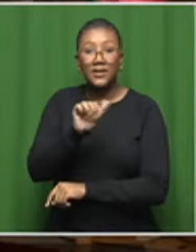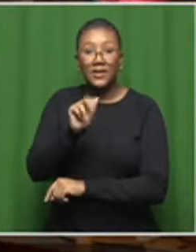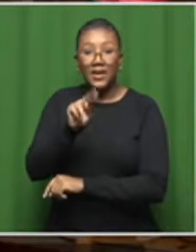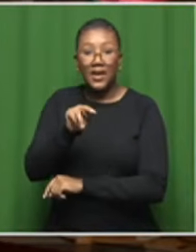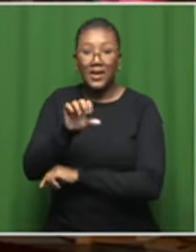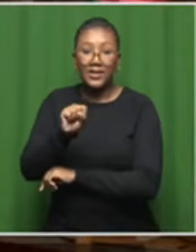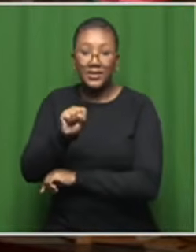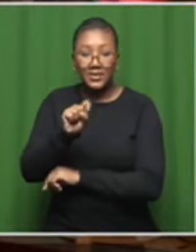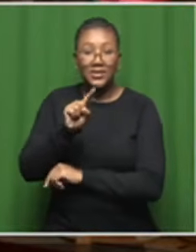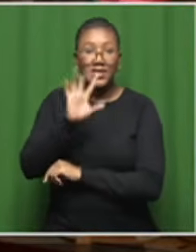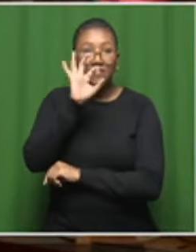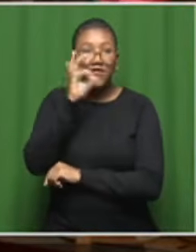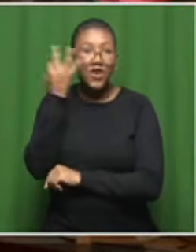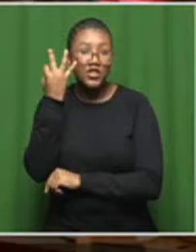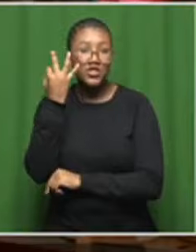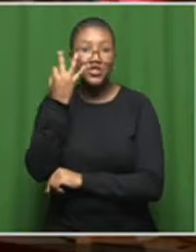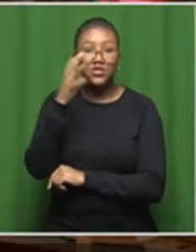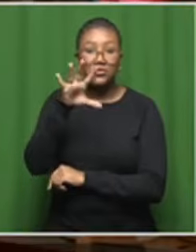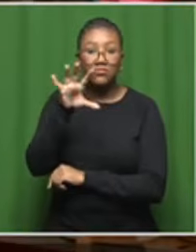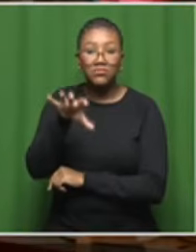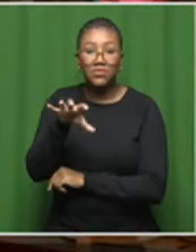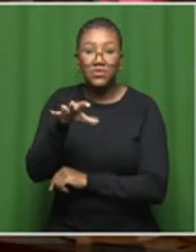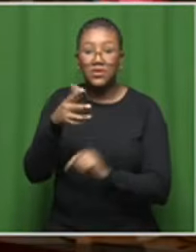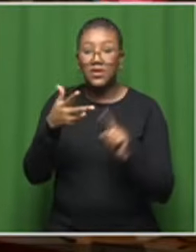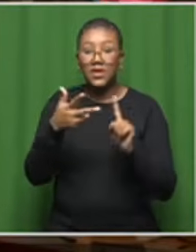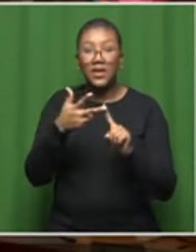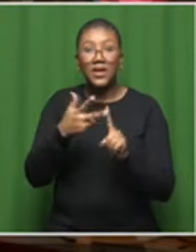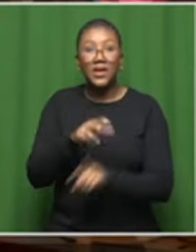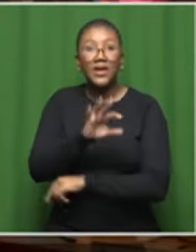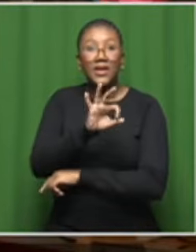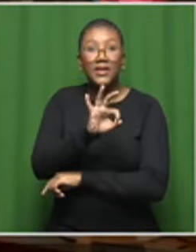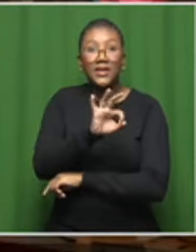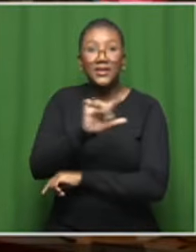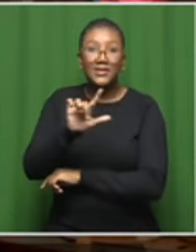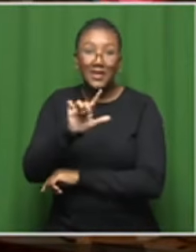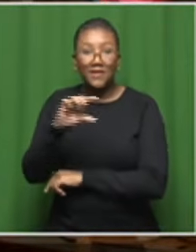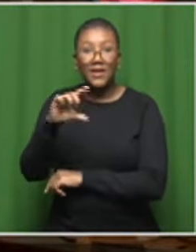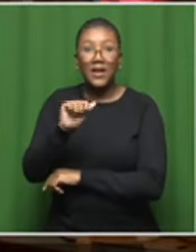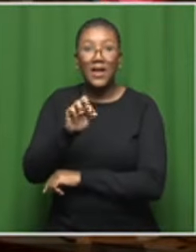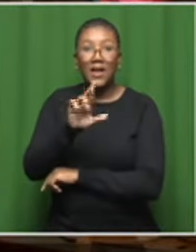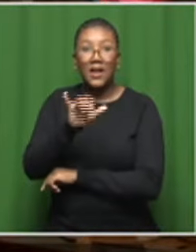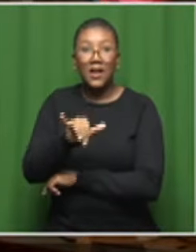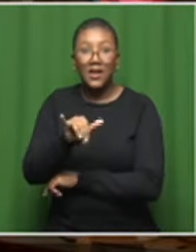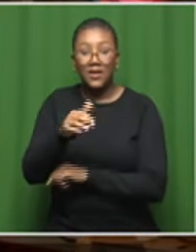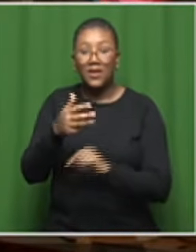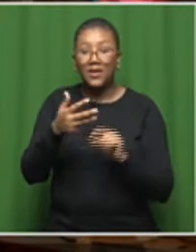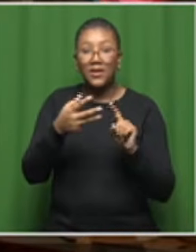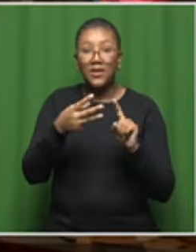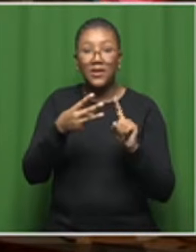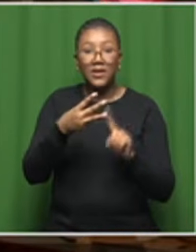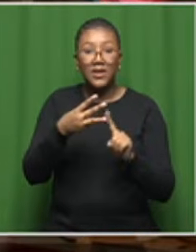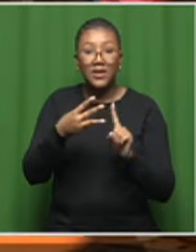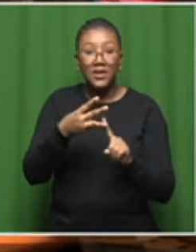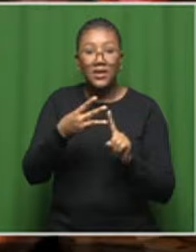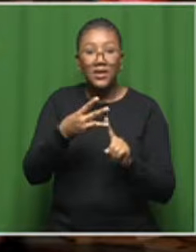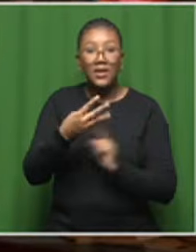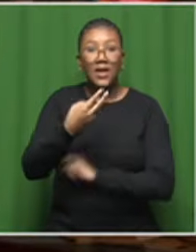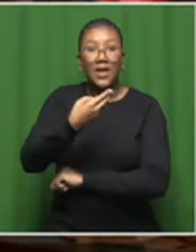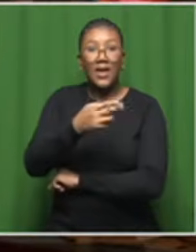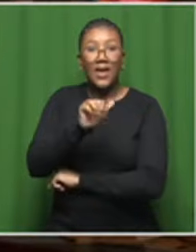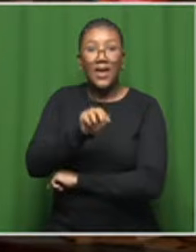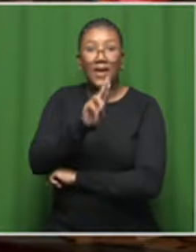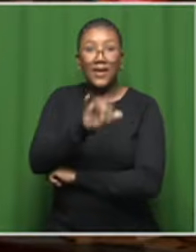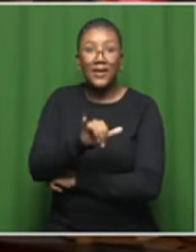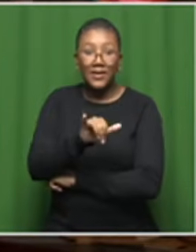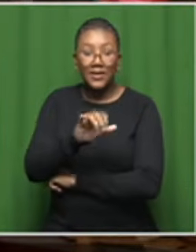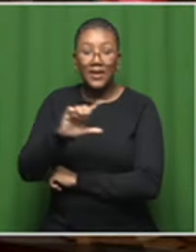French embassy. There's 3070 Gallery, there's Lettre Trust, there's Henry Tayali Gallery. So if you